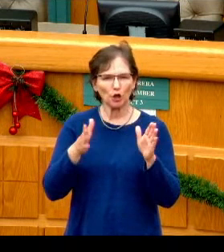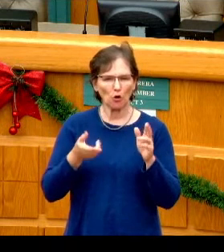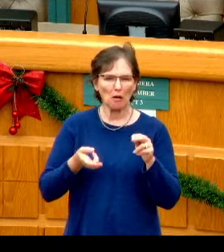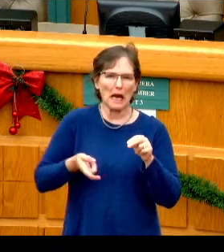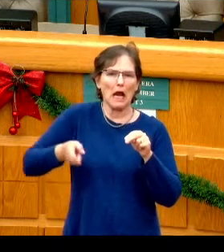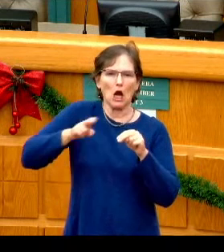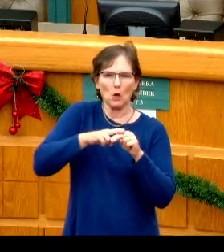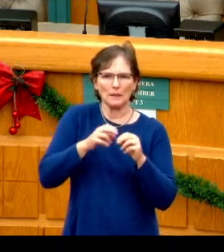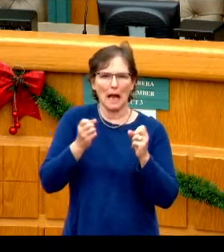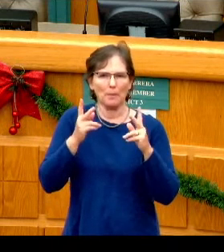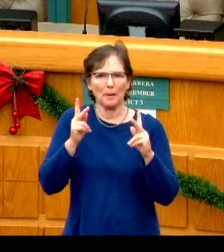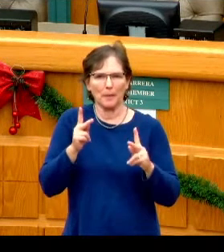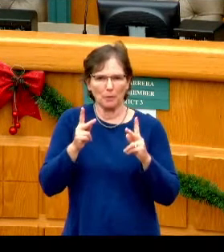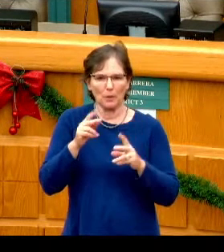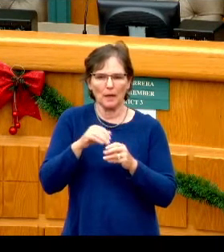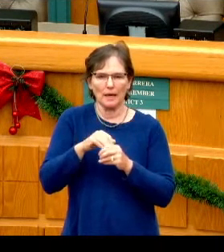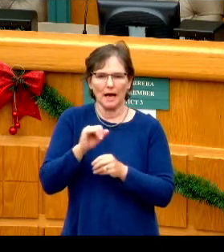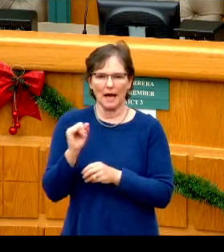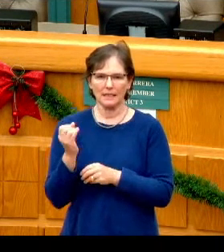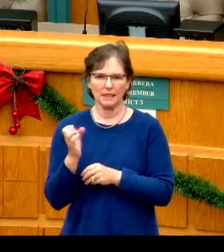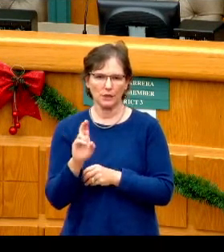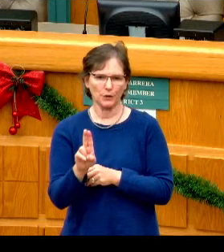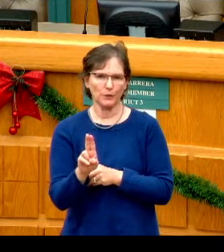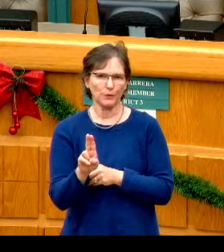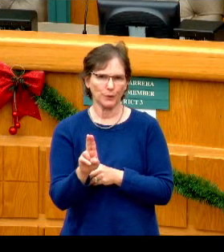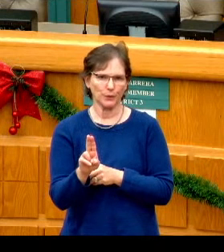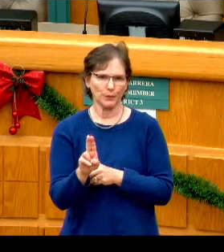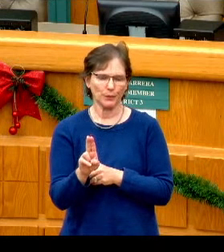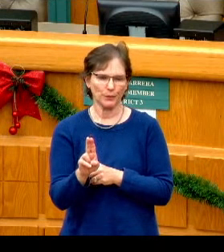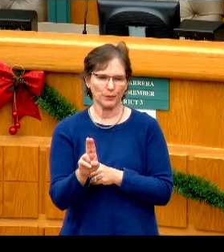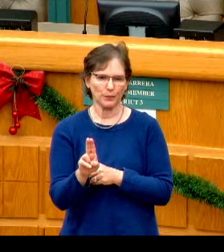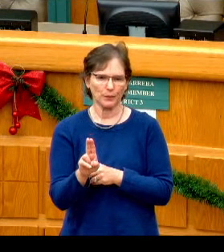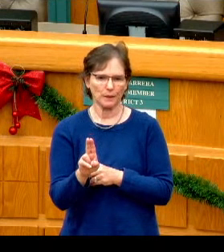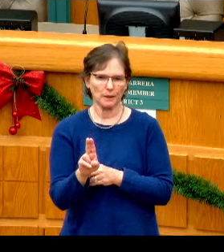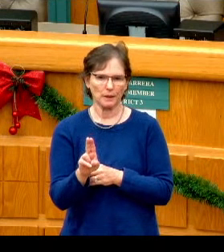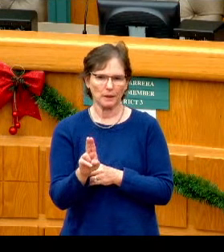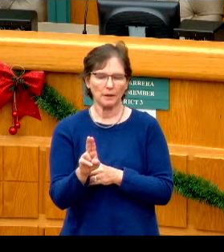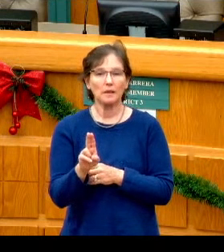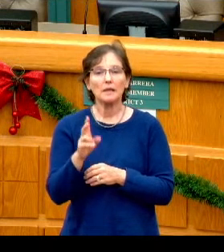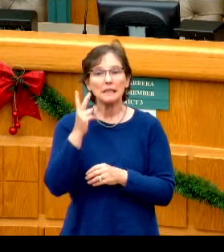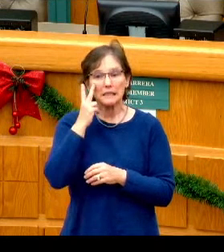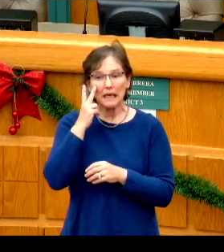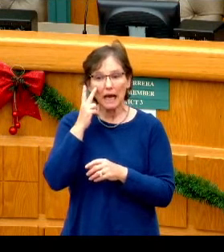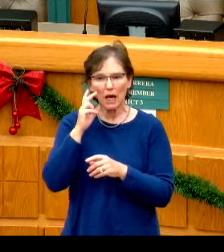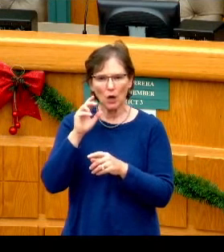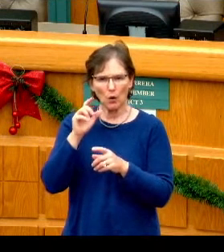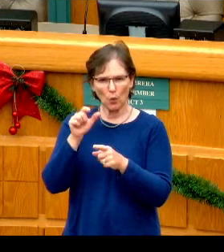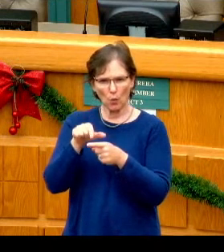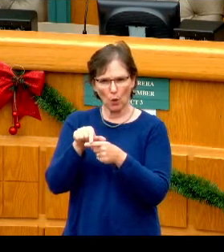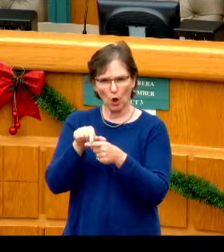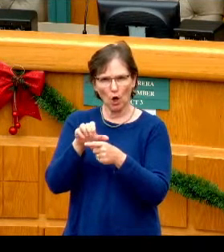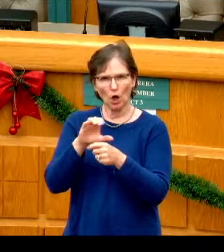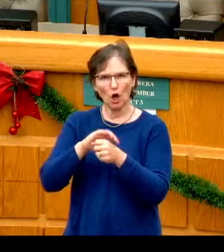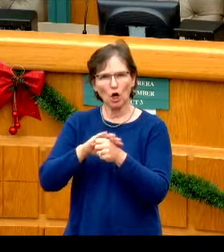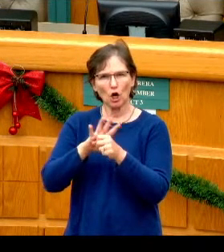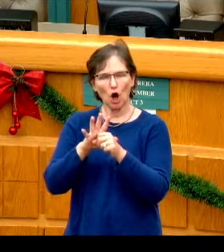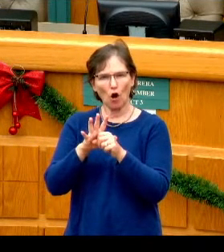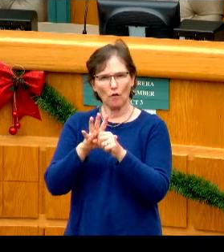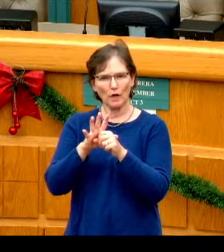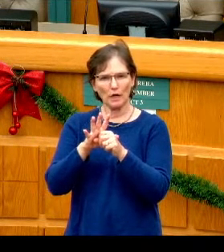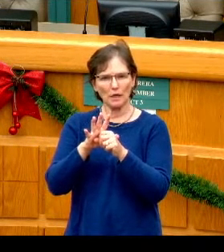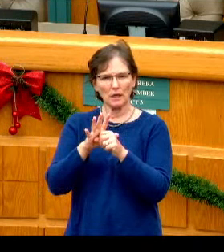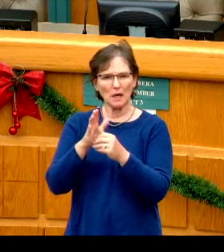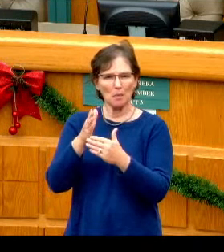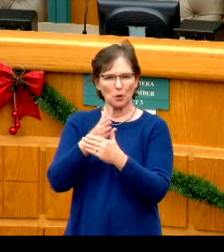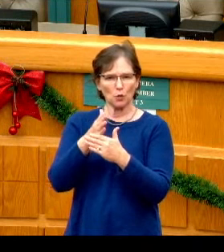there. For the people that aren't in the room, if you look above the word COVID and go from the C to the D, you can see that the red is